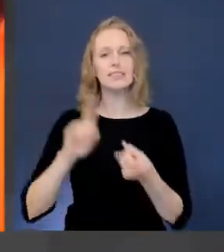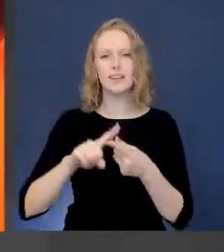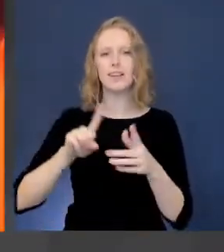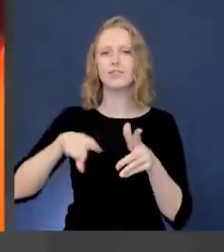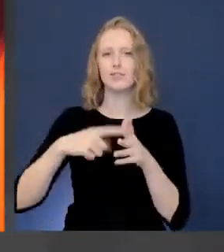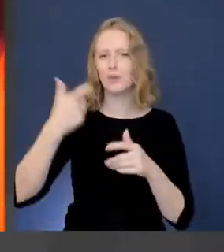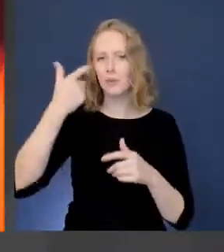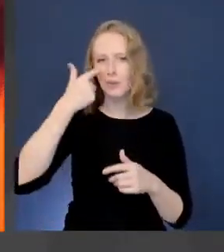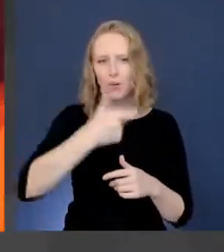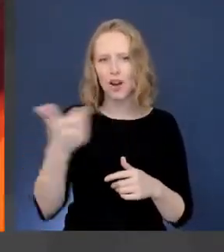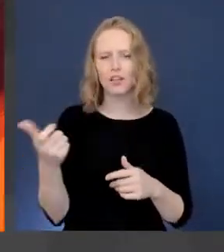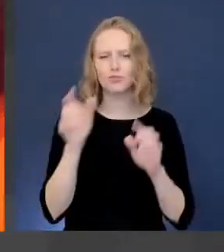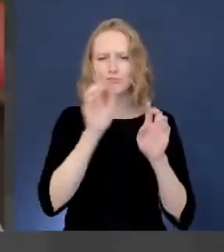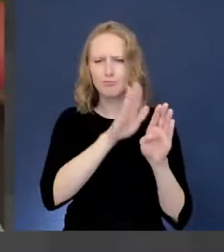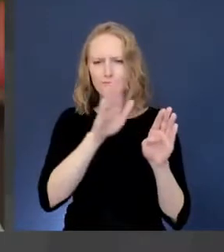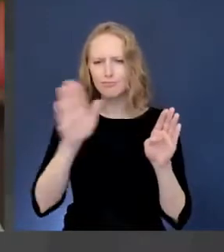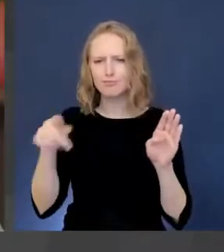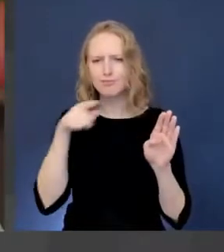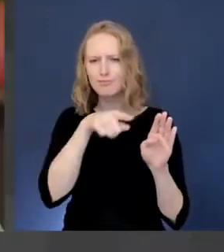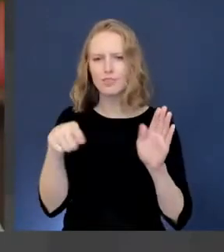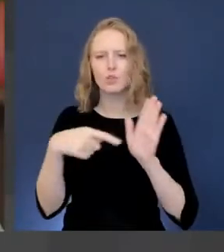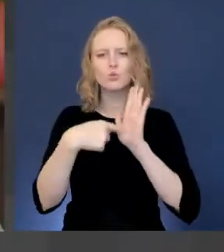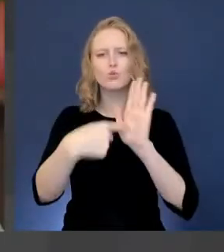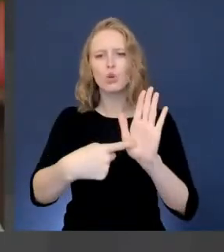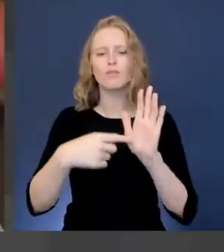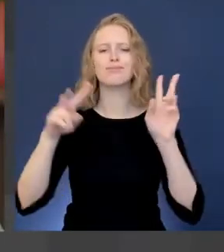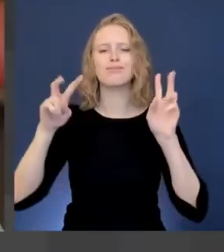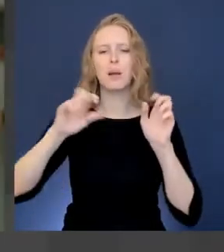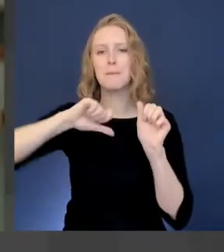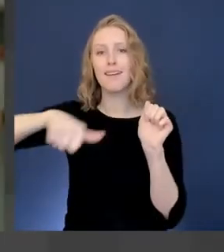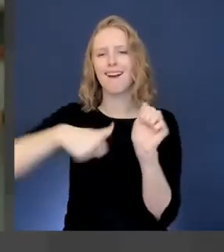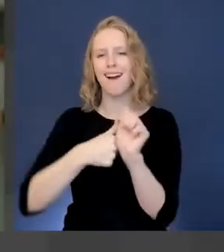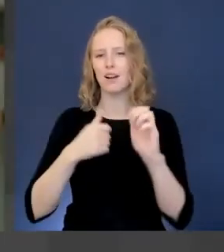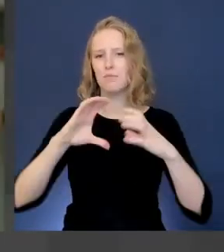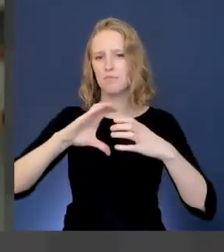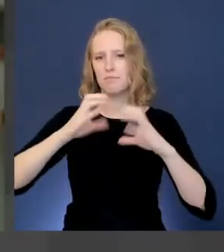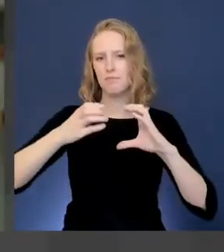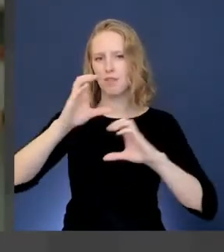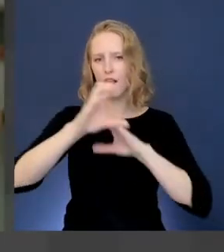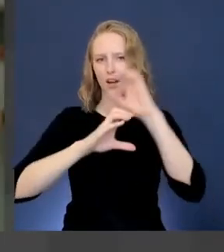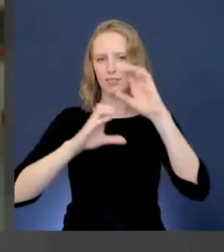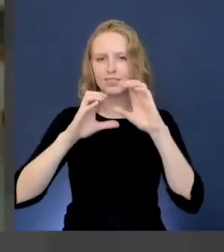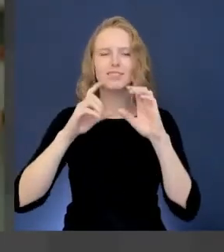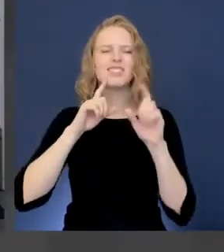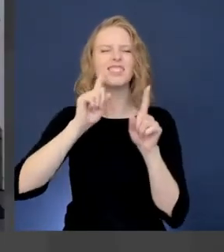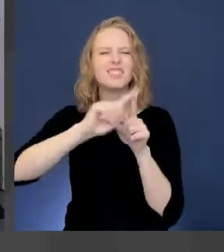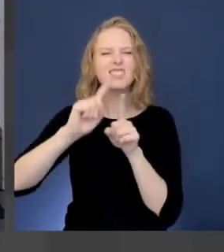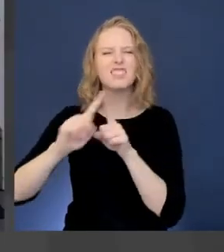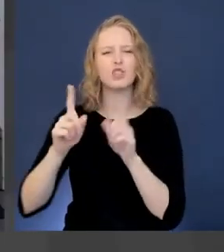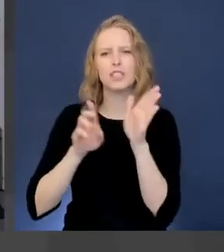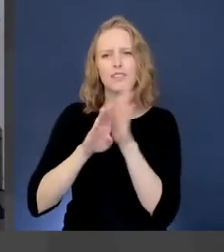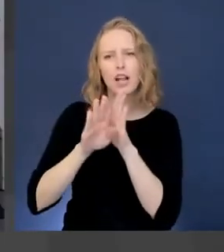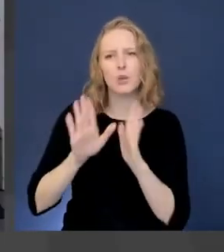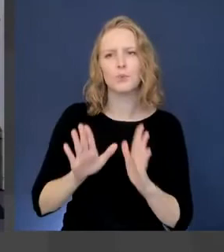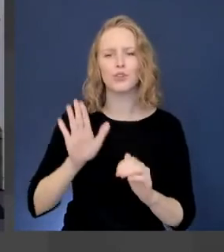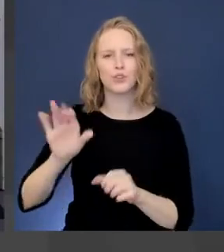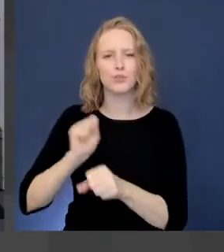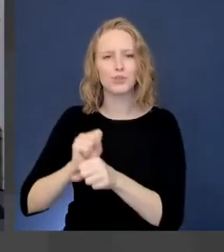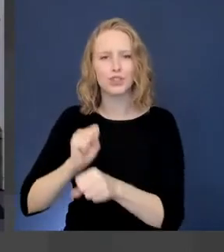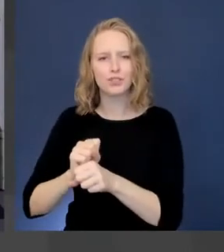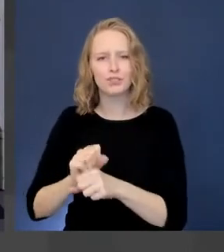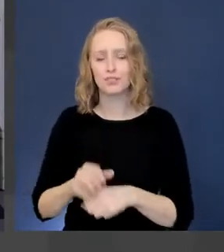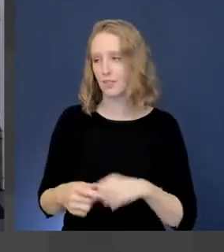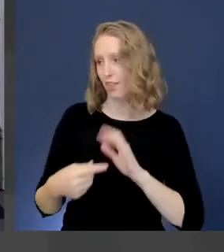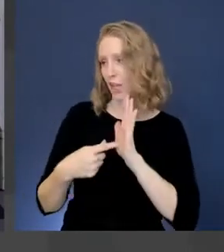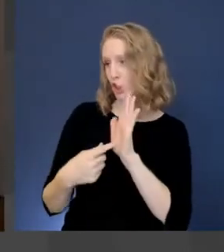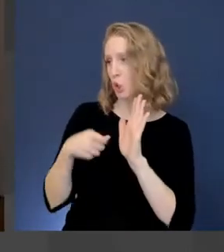informative series that goes behind the blocks of every part of Minecraft Dungeons development. Do they show the footage of you tearfully begging to be